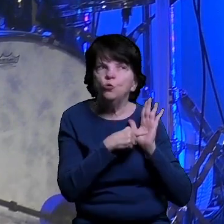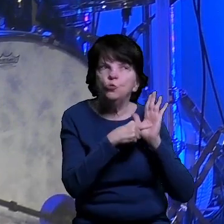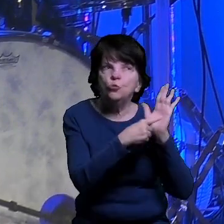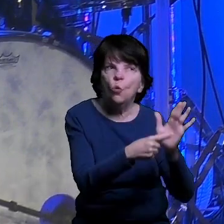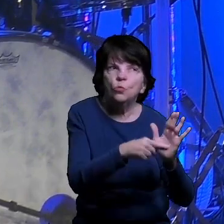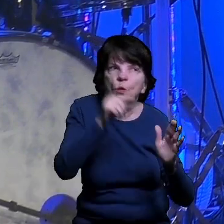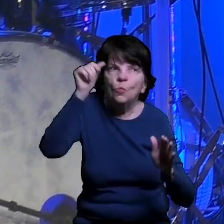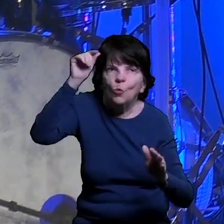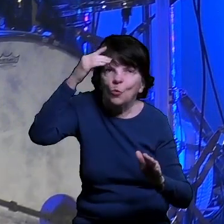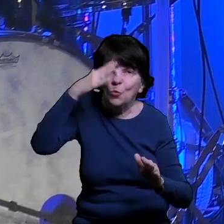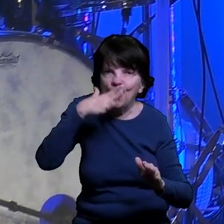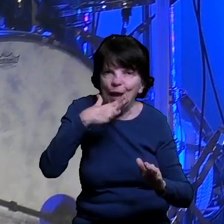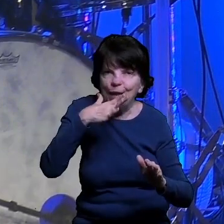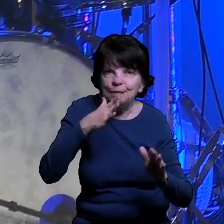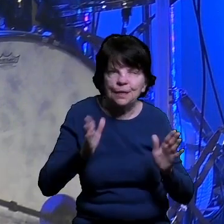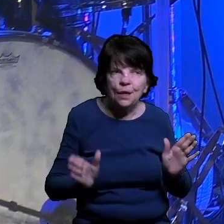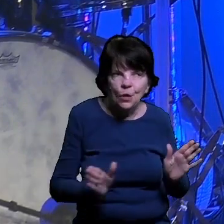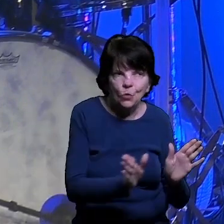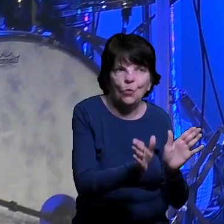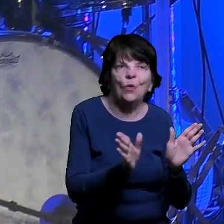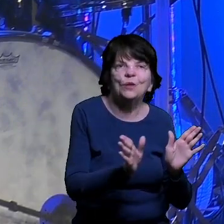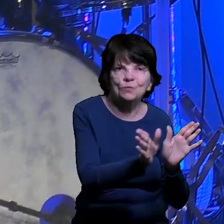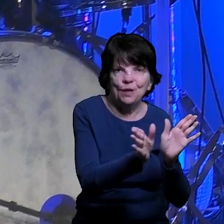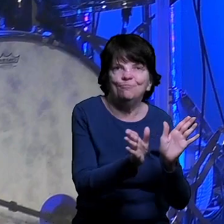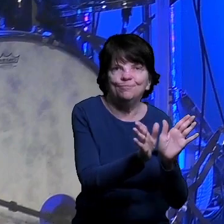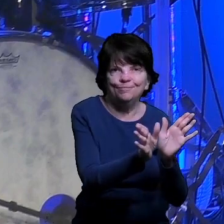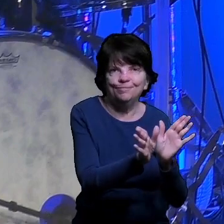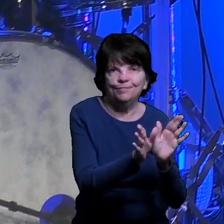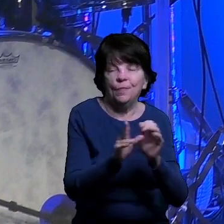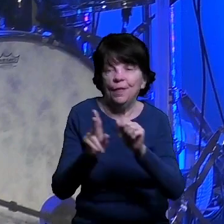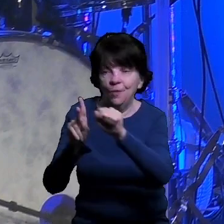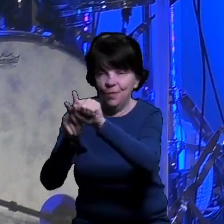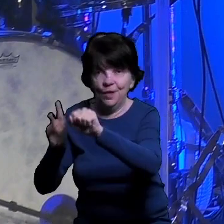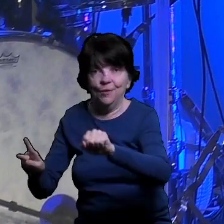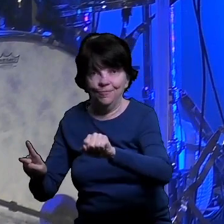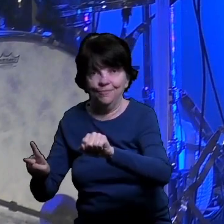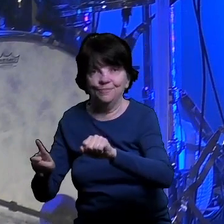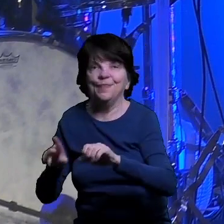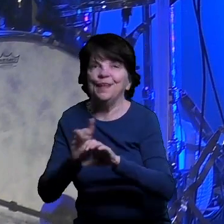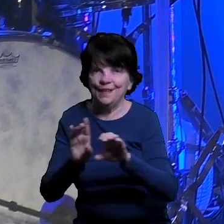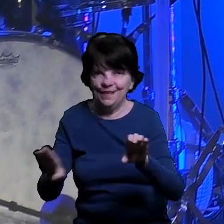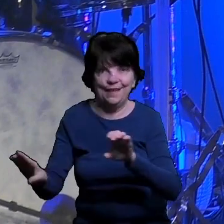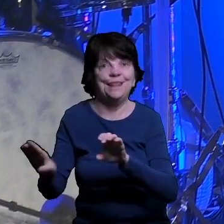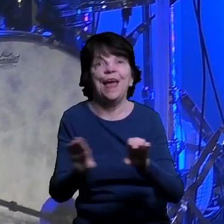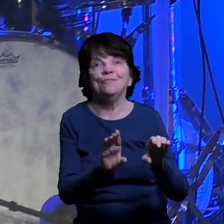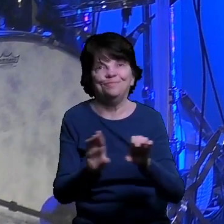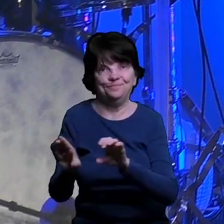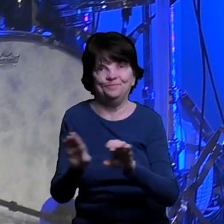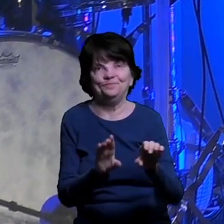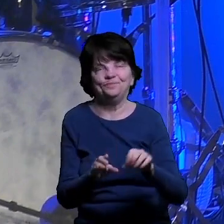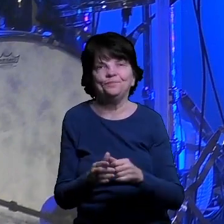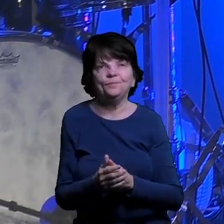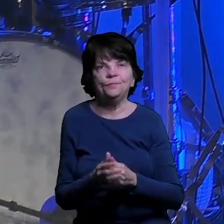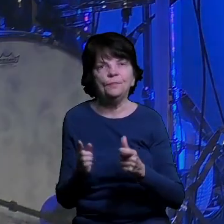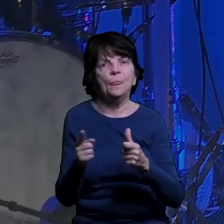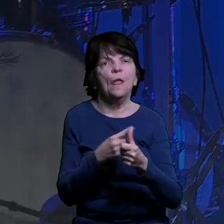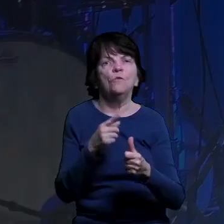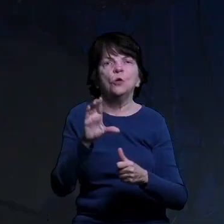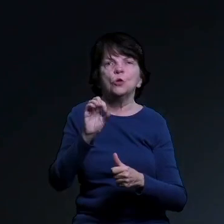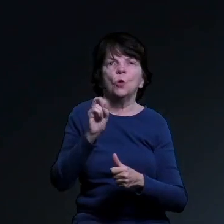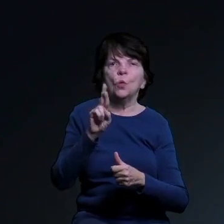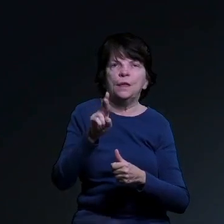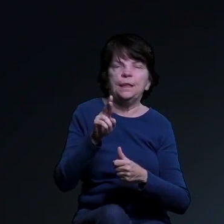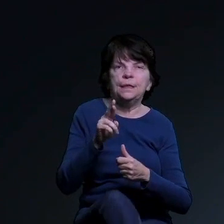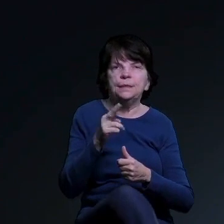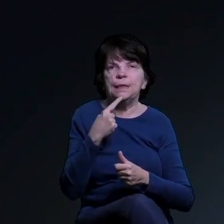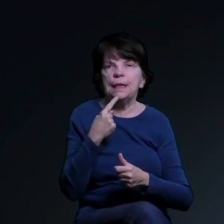lives. I love how they did that. In 1 Corinthians chapter 3, verses 6 and 7, it says, I planted